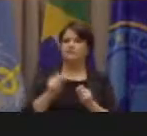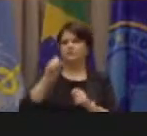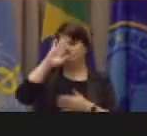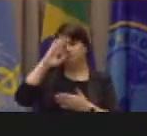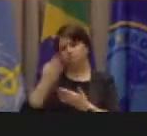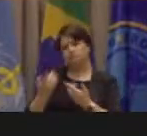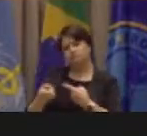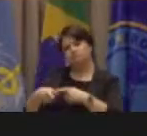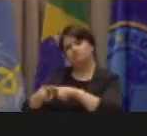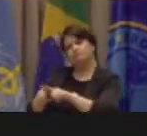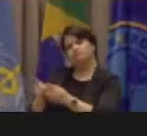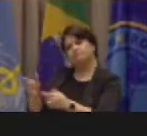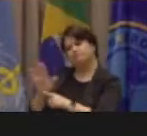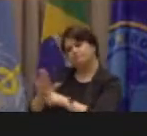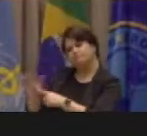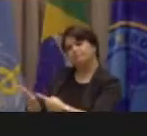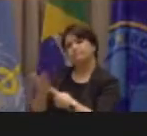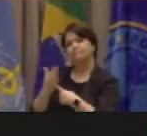But then